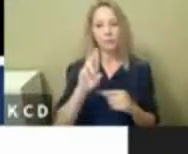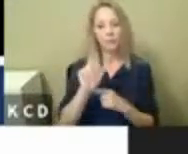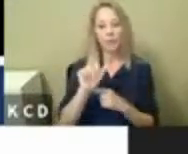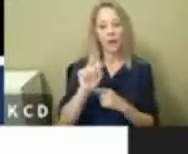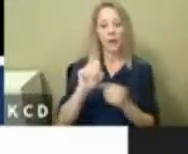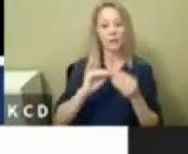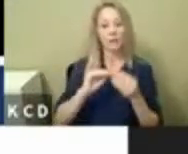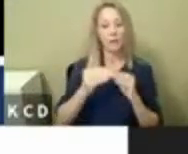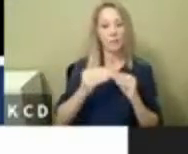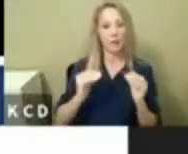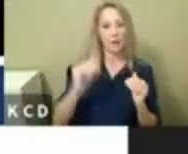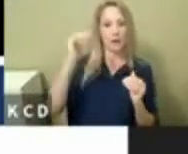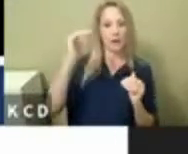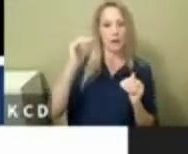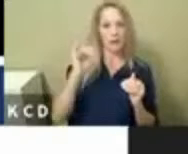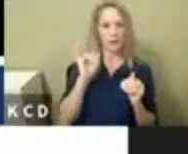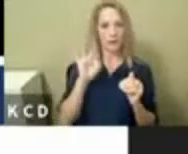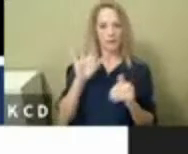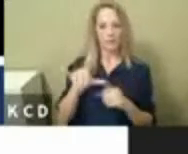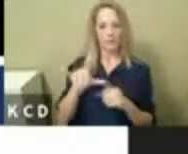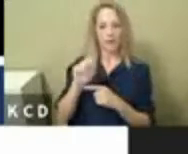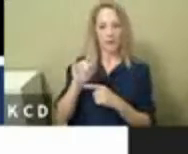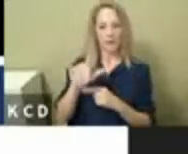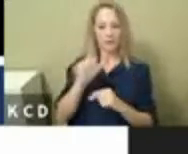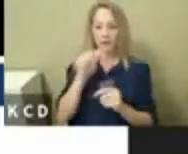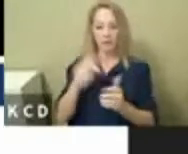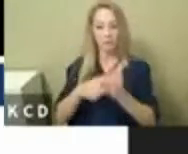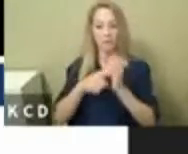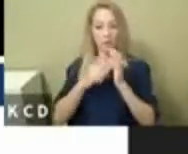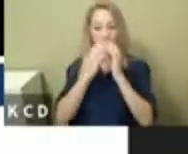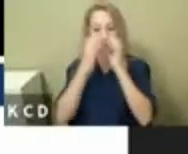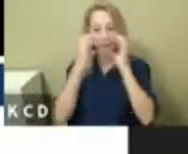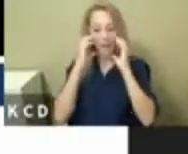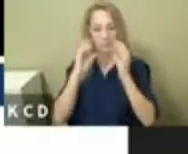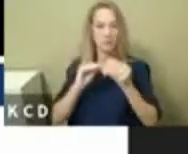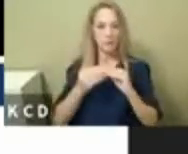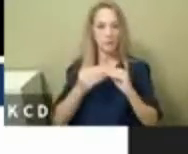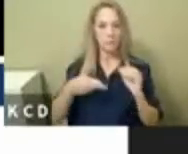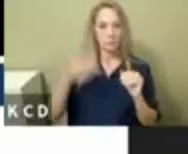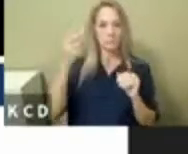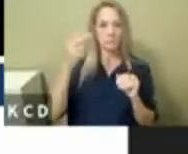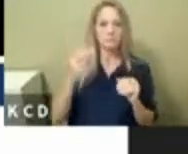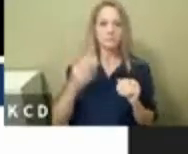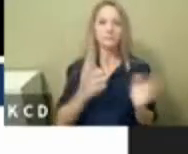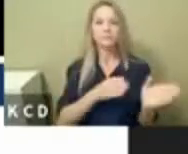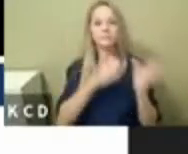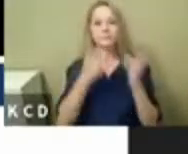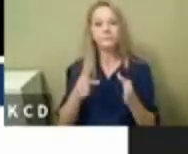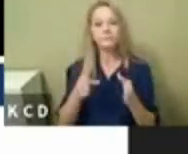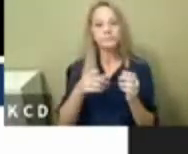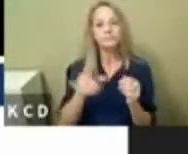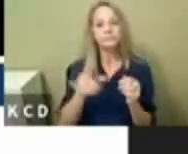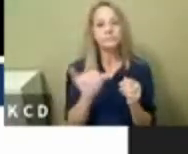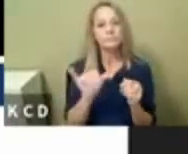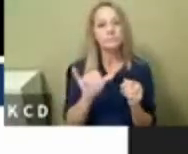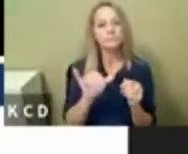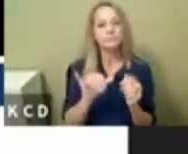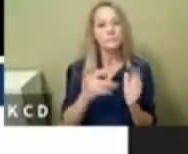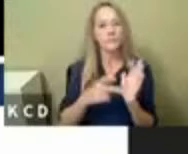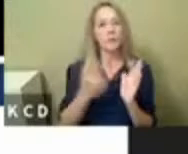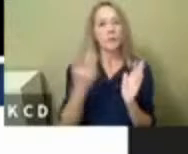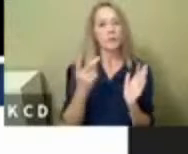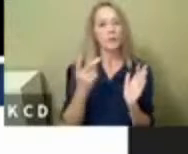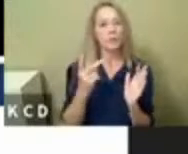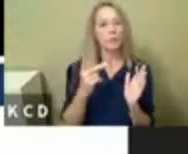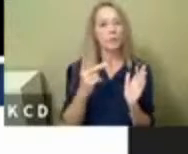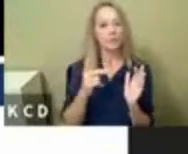we do have mask mandates. And next slide, please. Then this is also telling the doubling rate